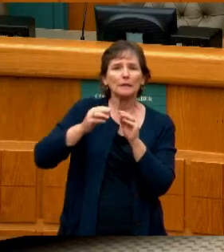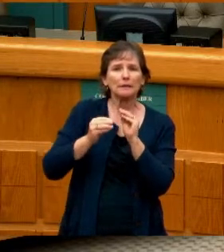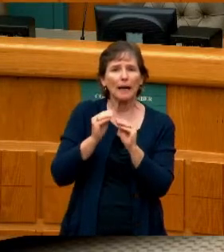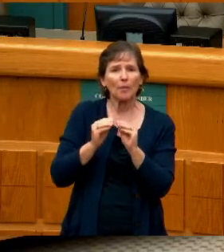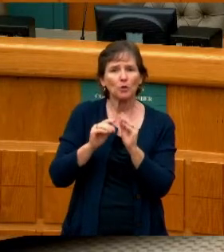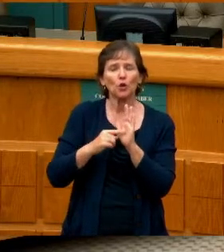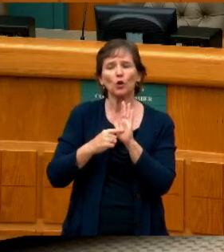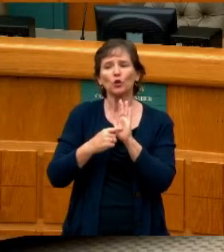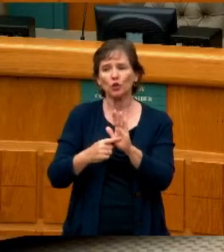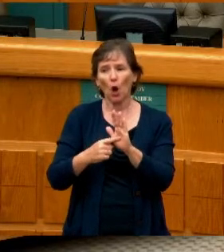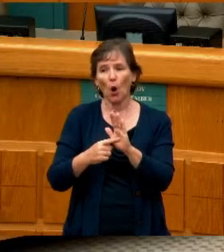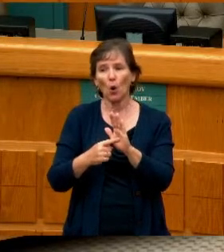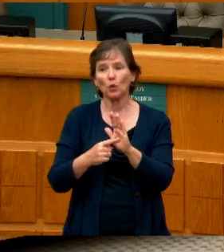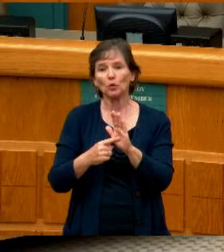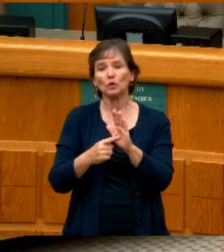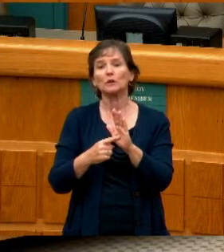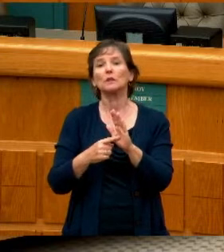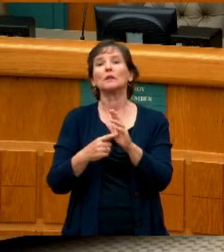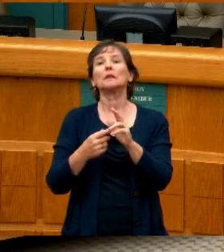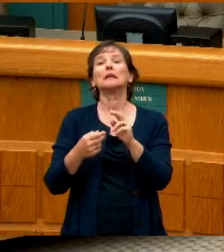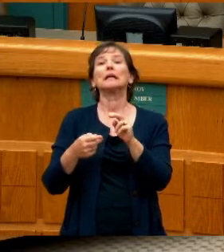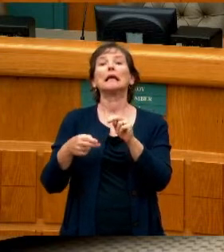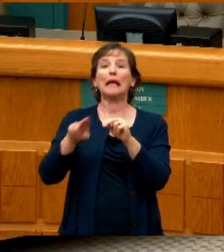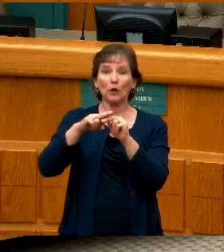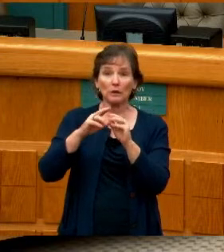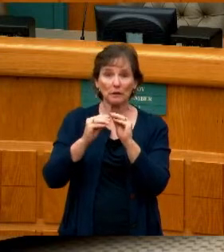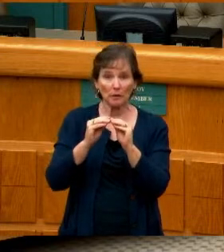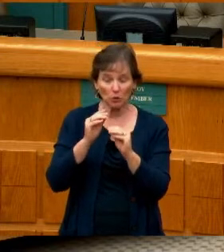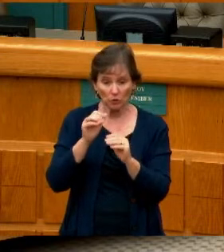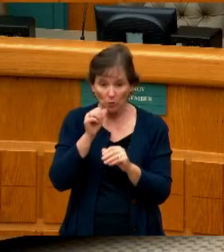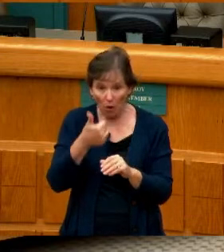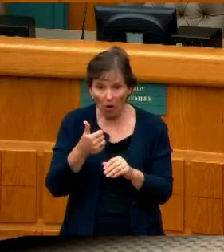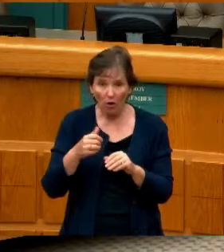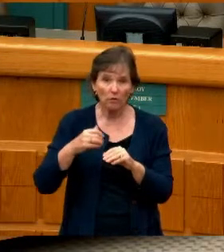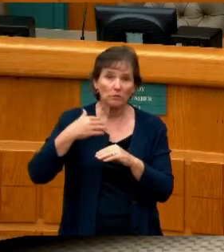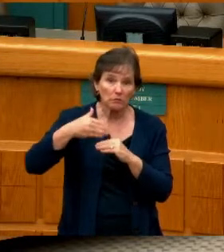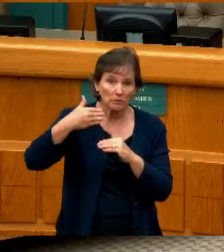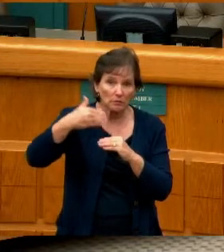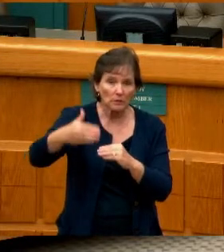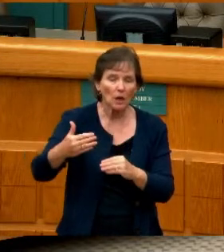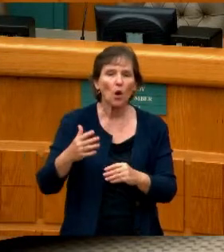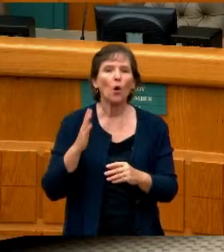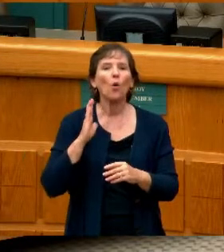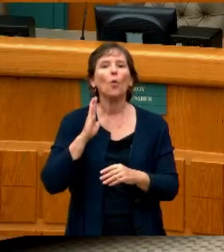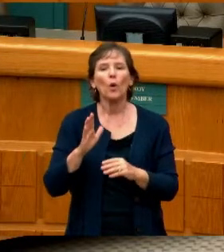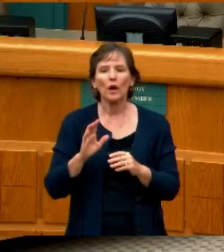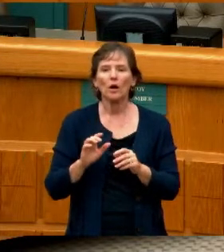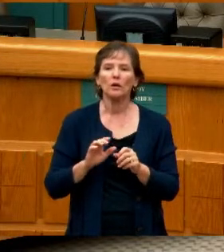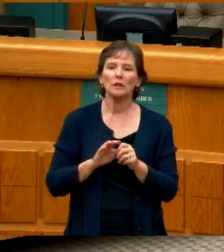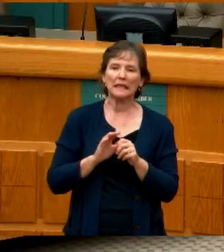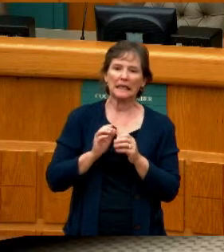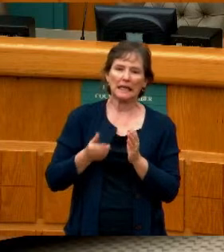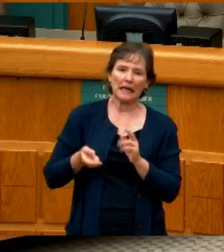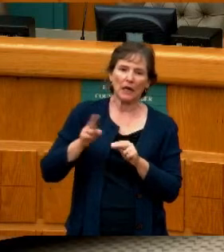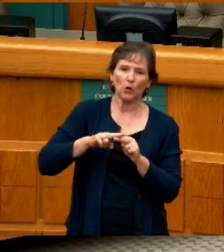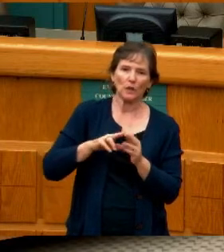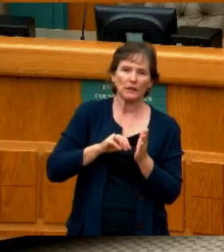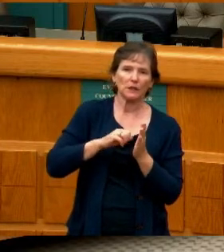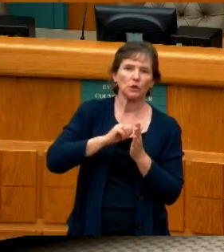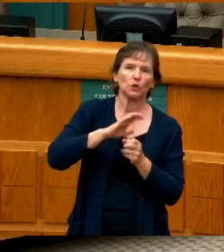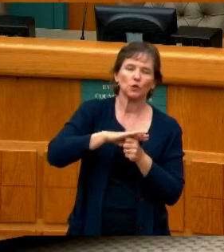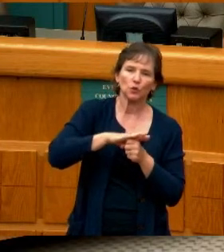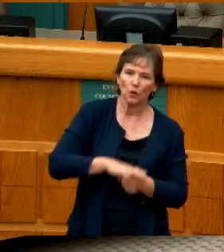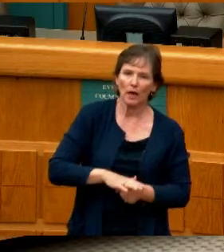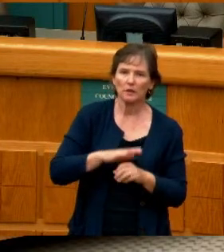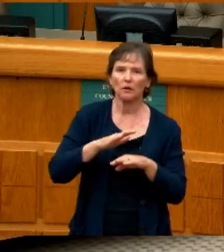community. It indicates that any additional cases added to our already rising numbers will cause additional